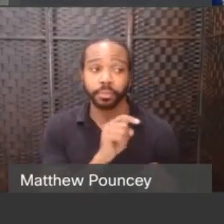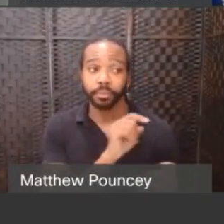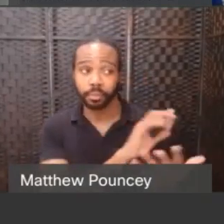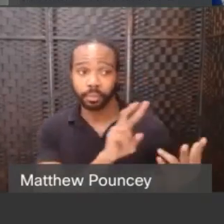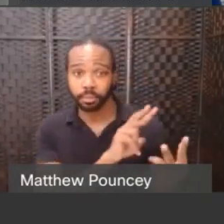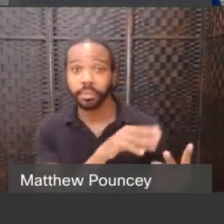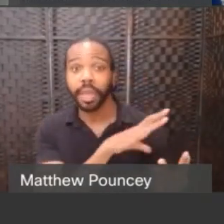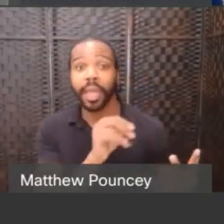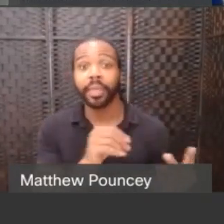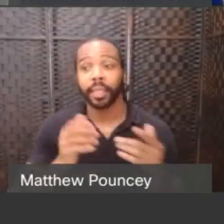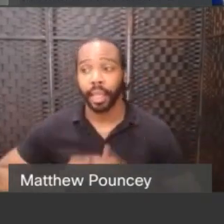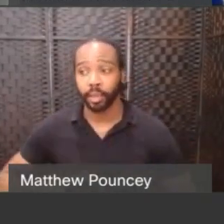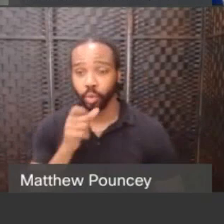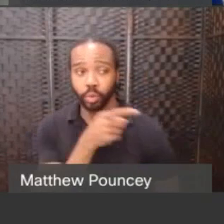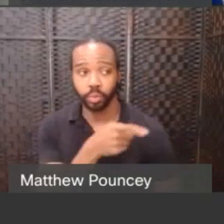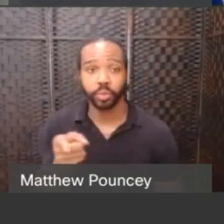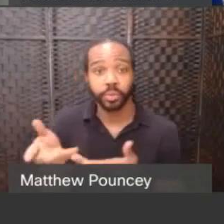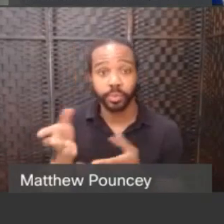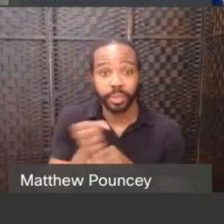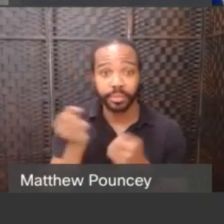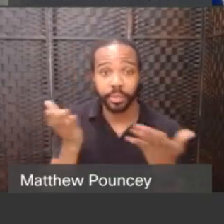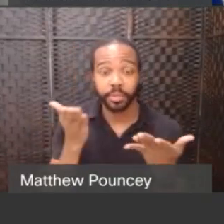are vaccinated.